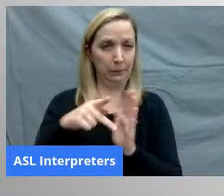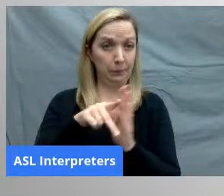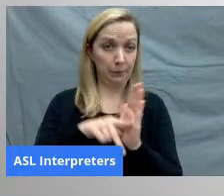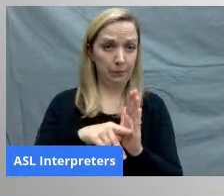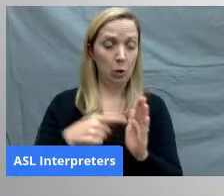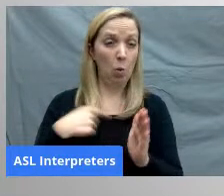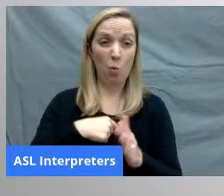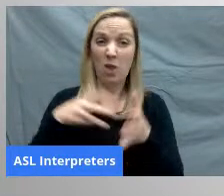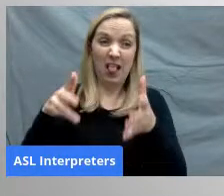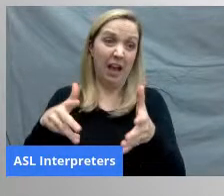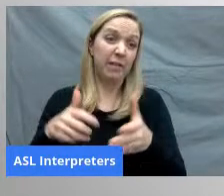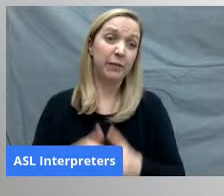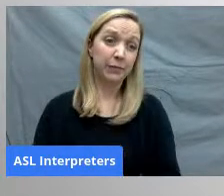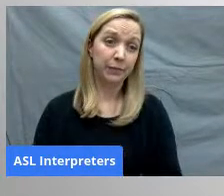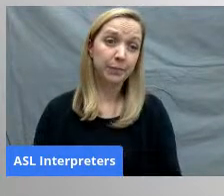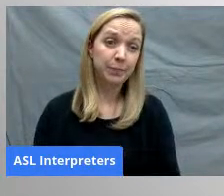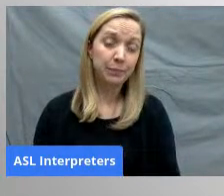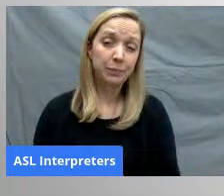mess with that.